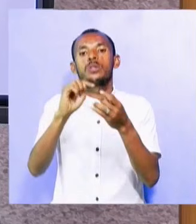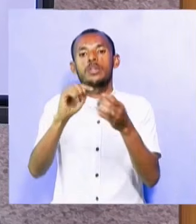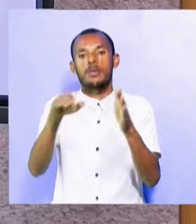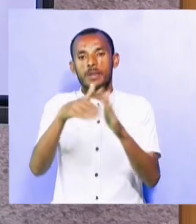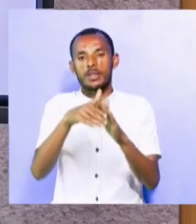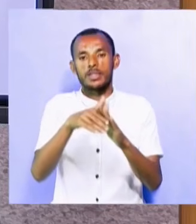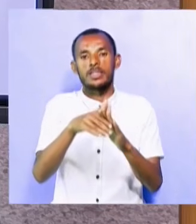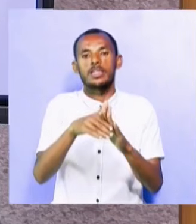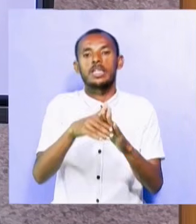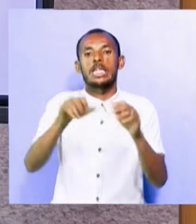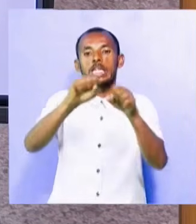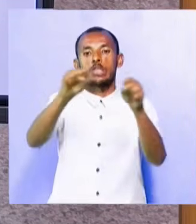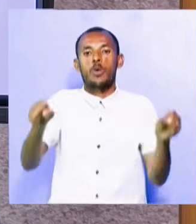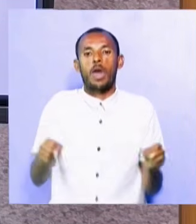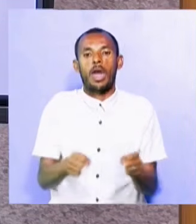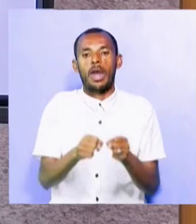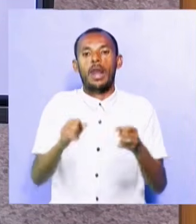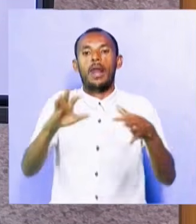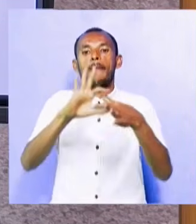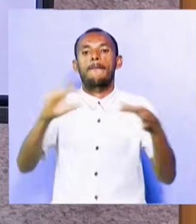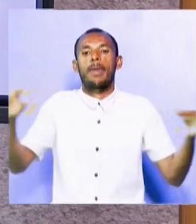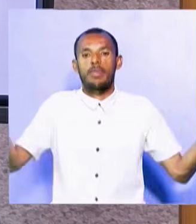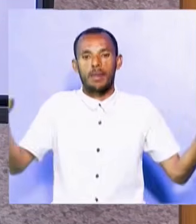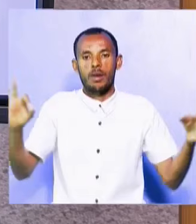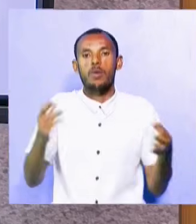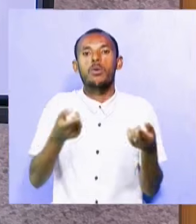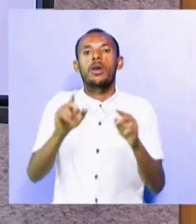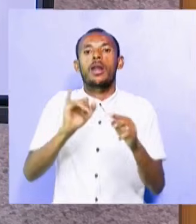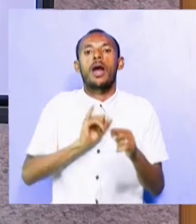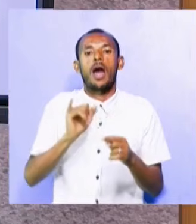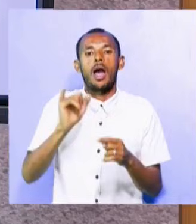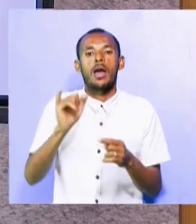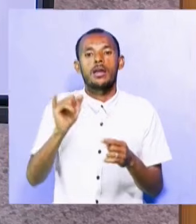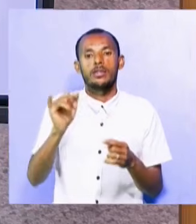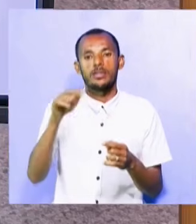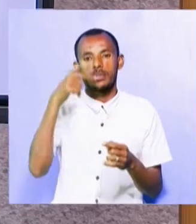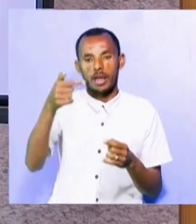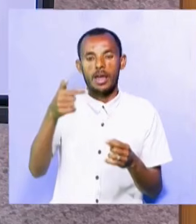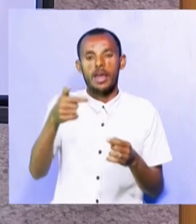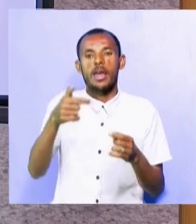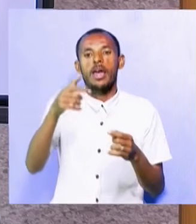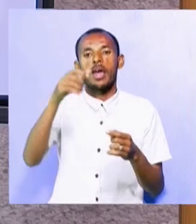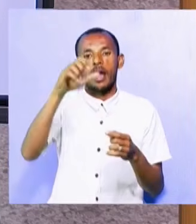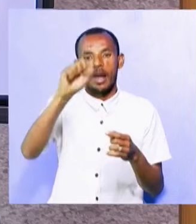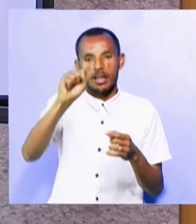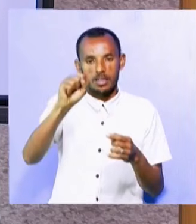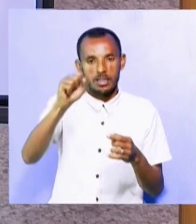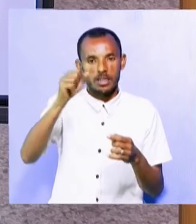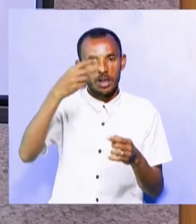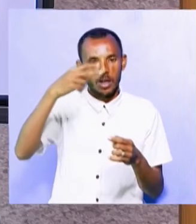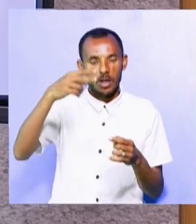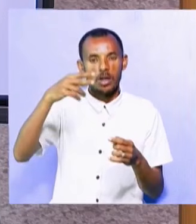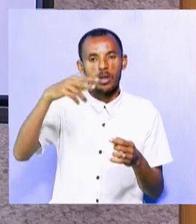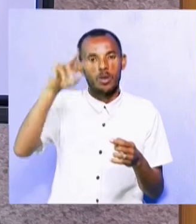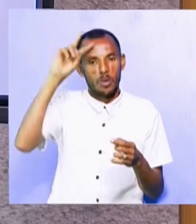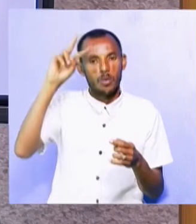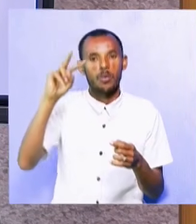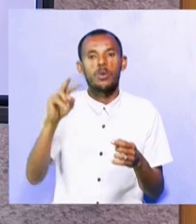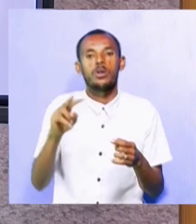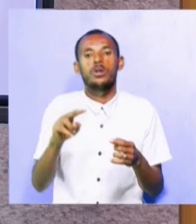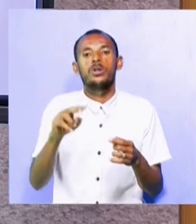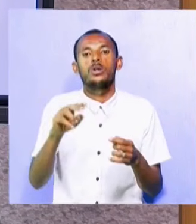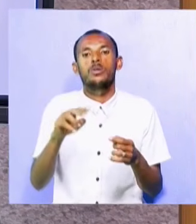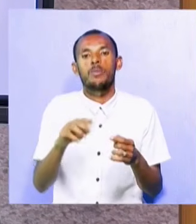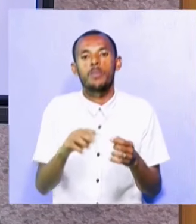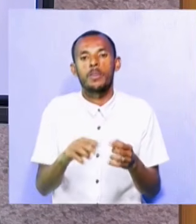understand in this way, whenever I say SQ.M, shortly I mean to say that square meter.